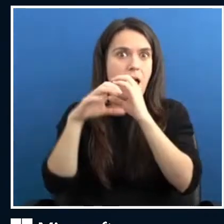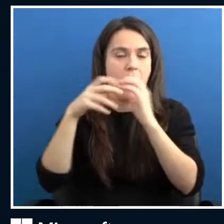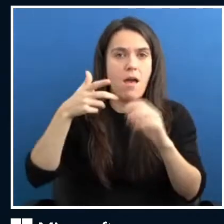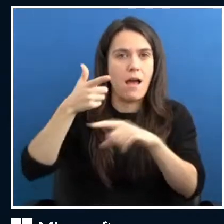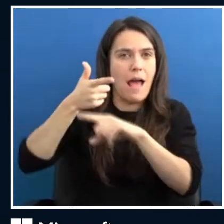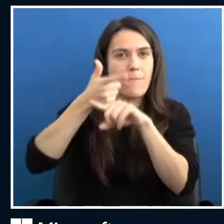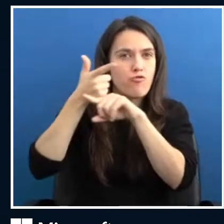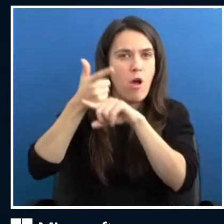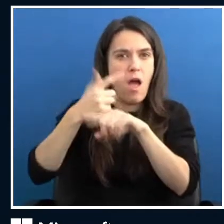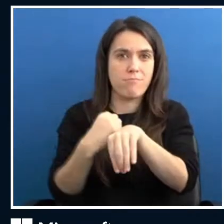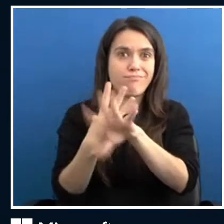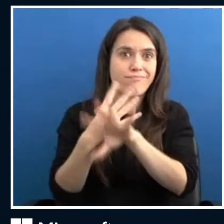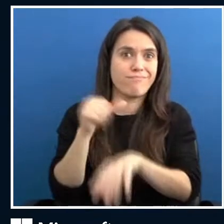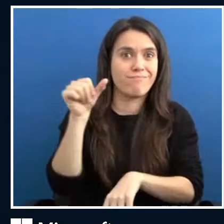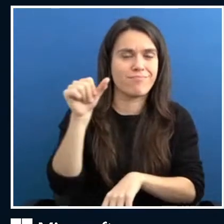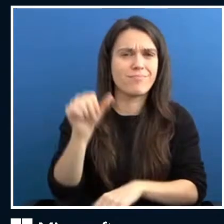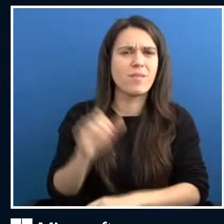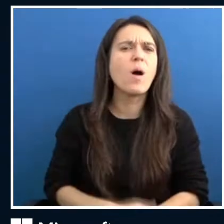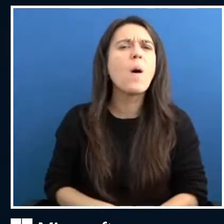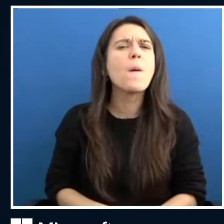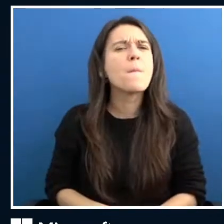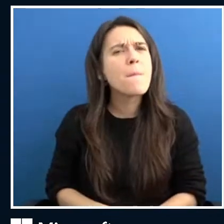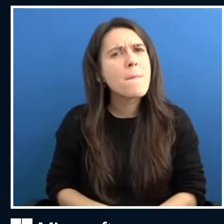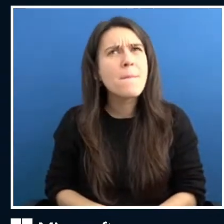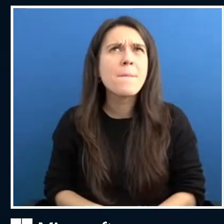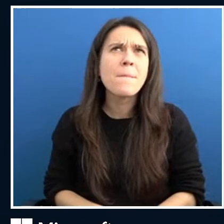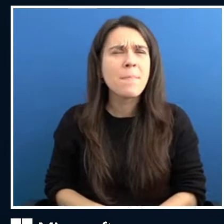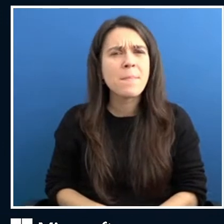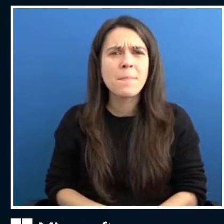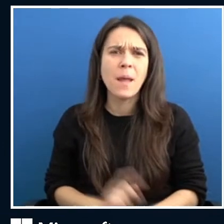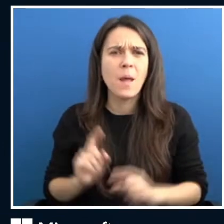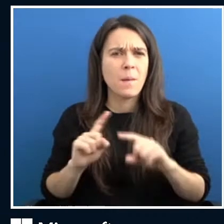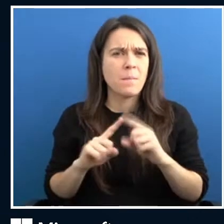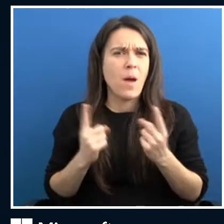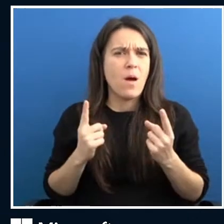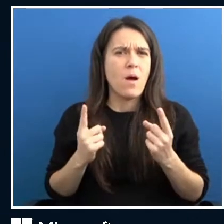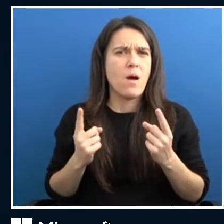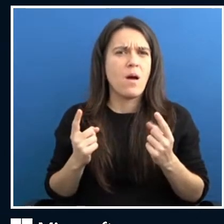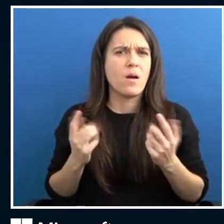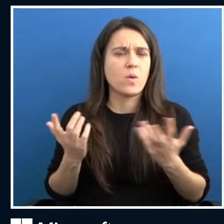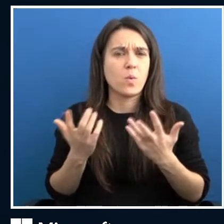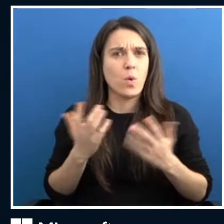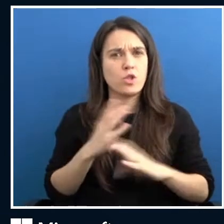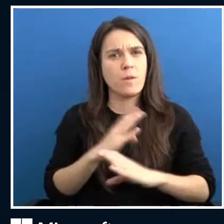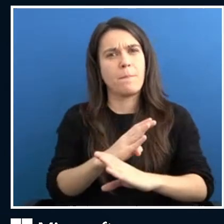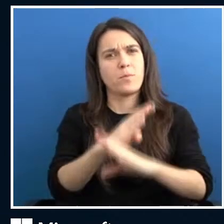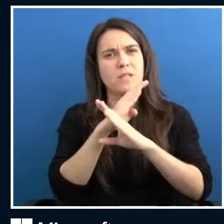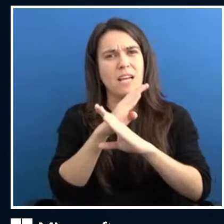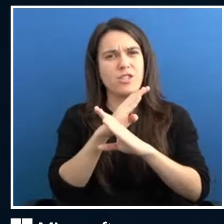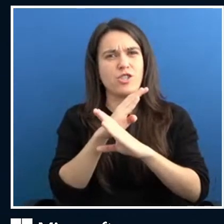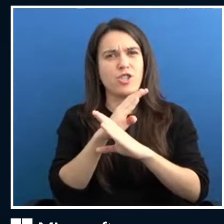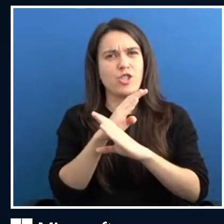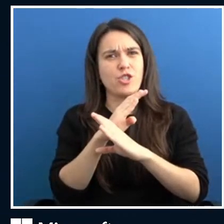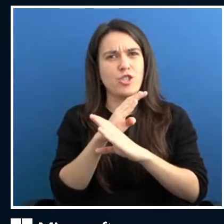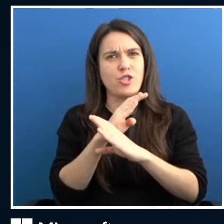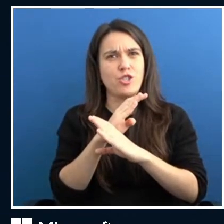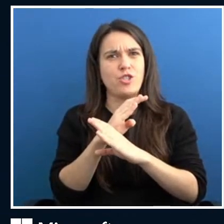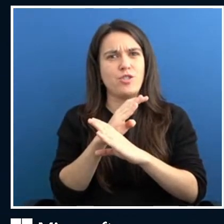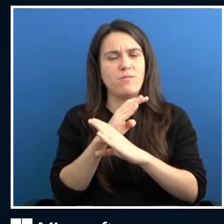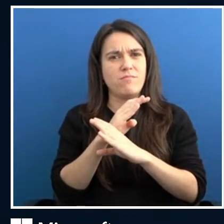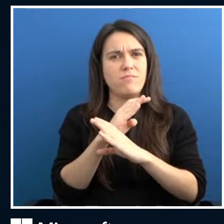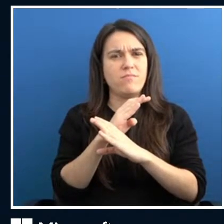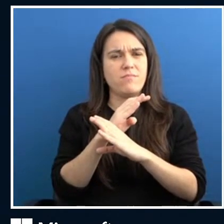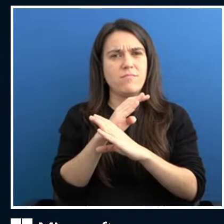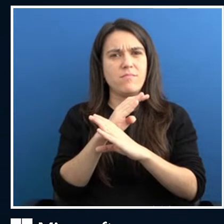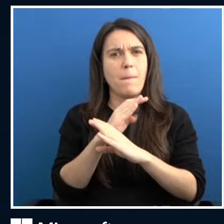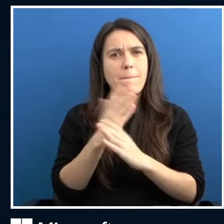However, what is the protection that a law enforcement officer or someone at the fire department won't abuse